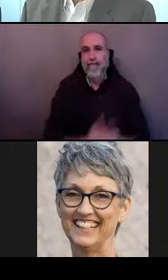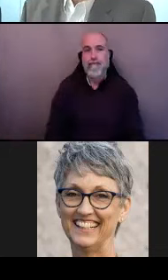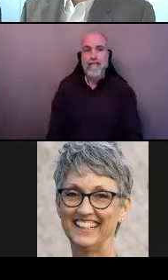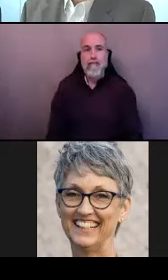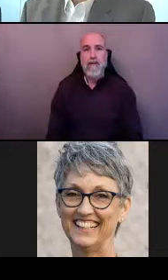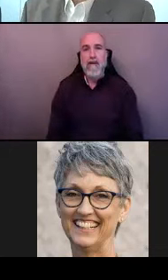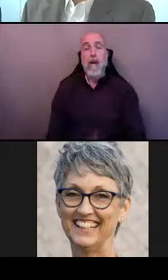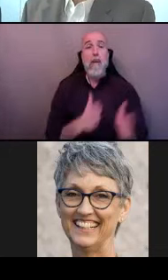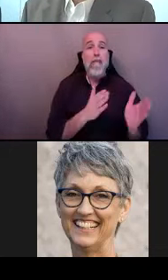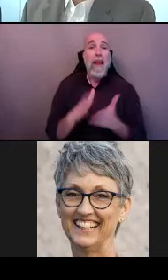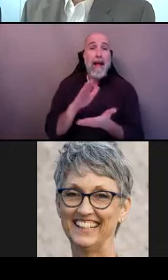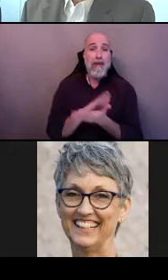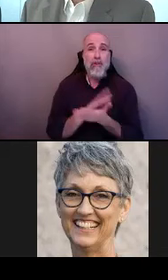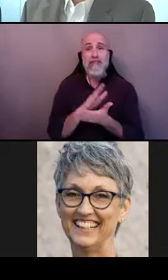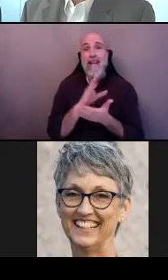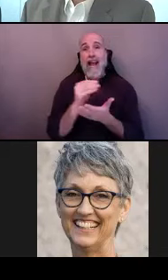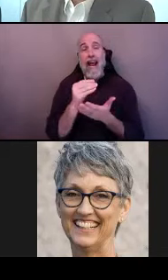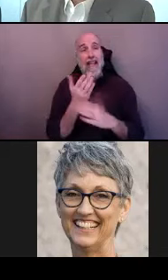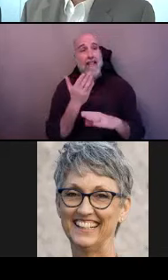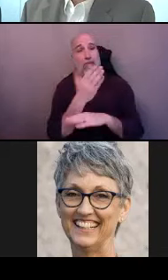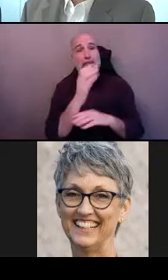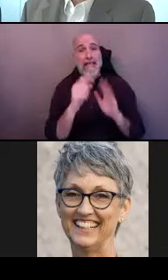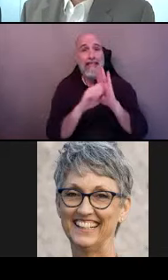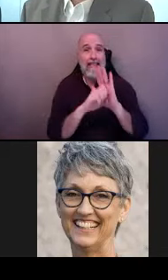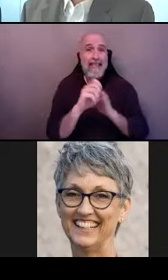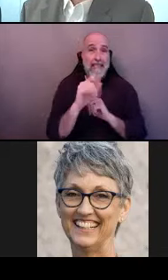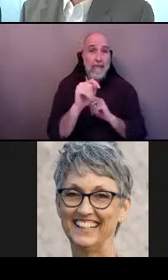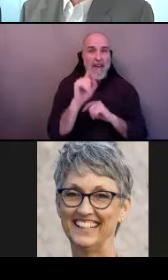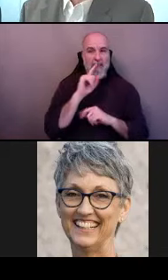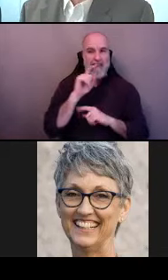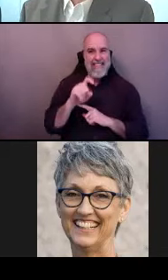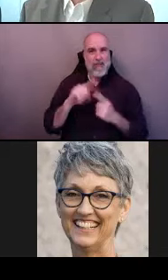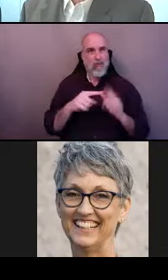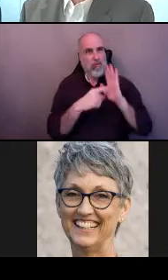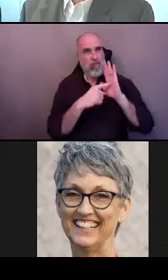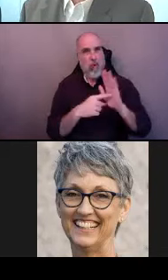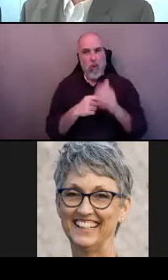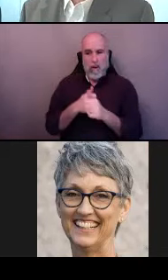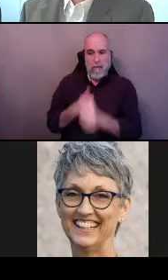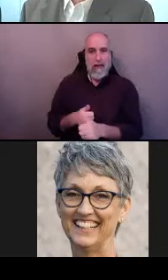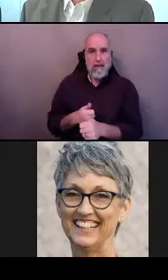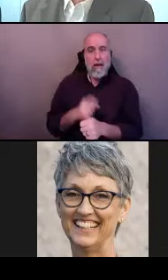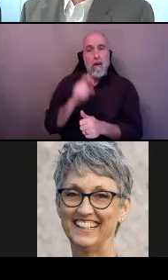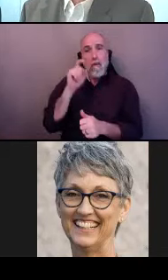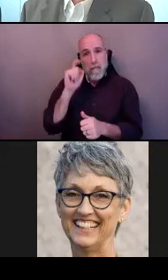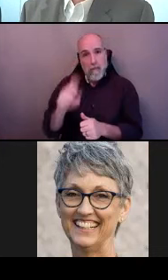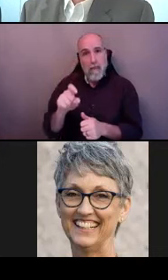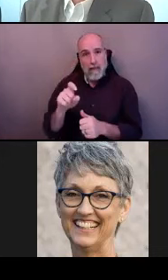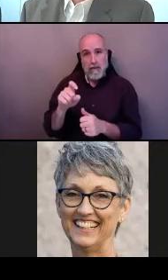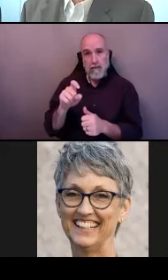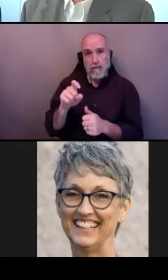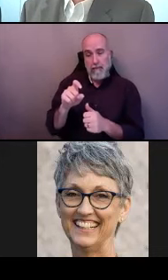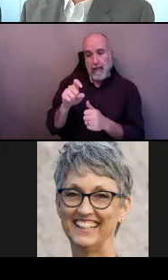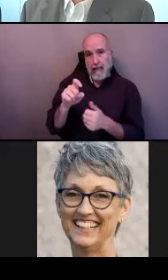Plan sheets and or submittal exhibits that are necessary to demonstrate visibility compliance must be sealed by a Texas registered